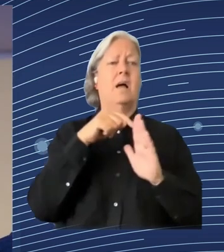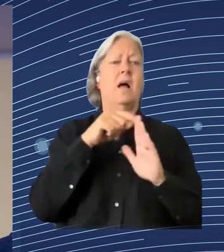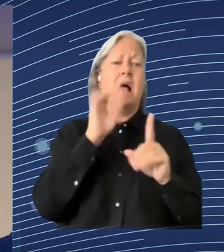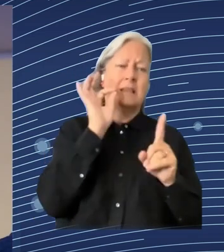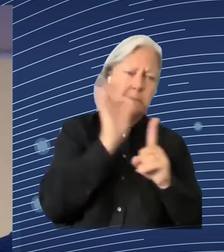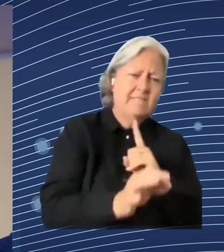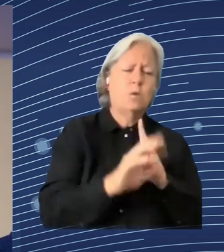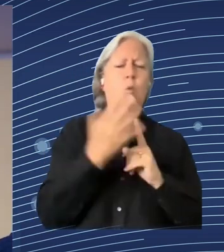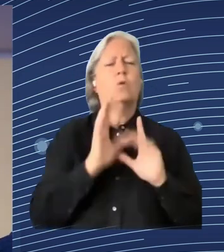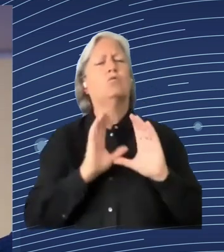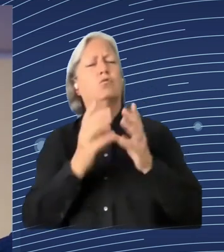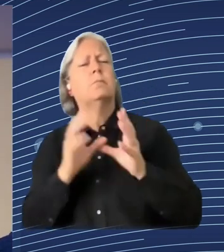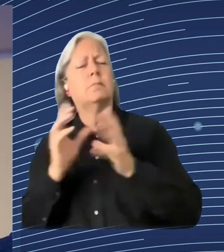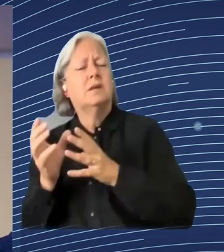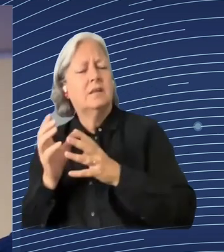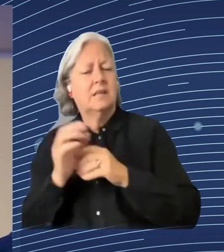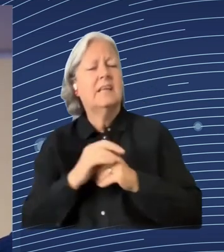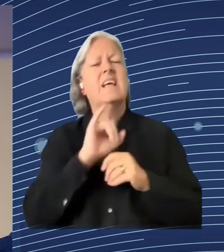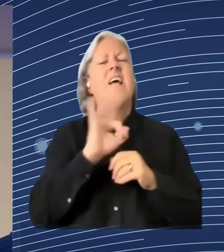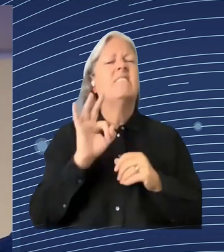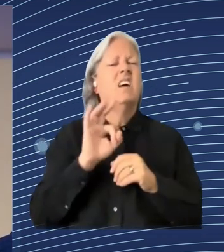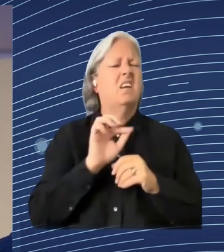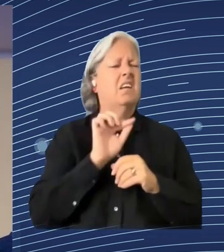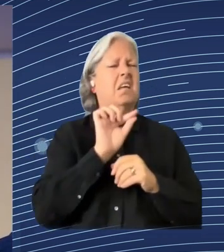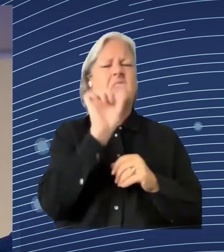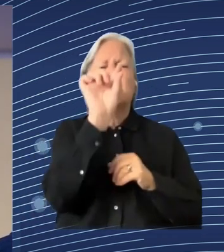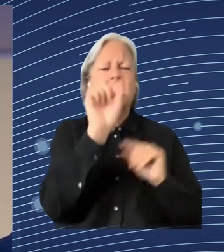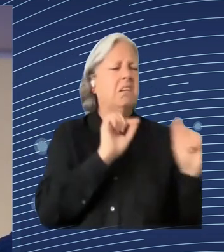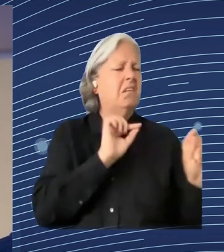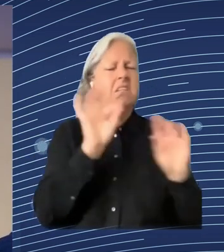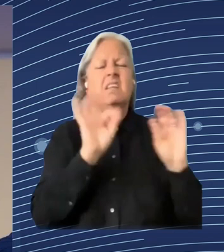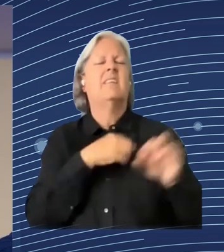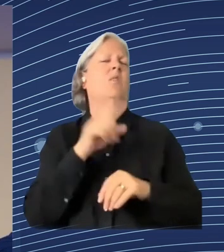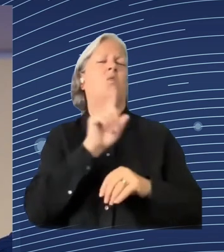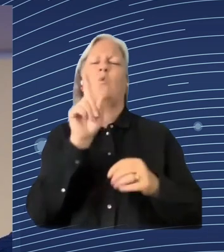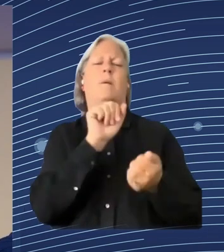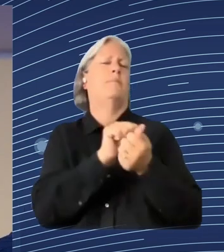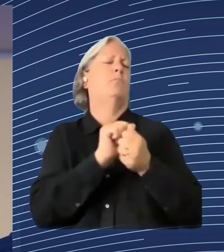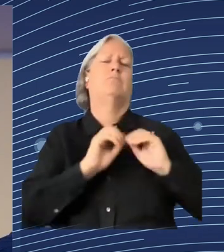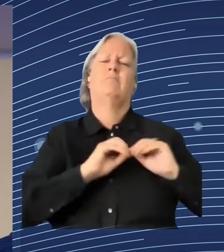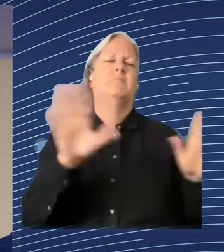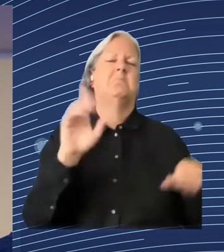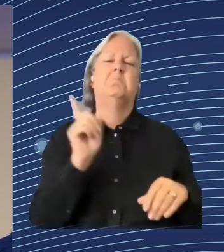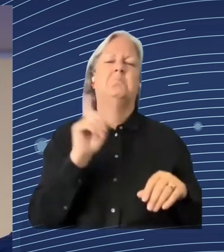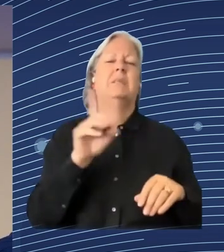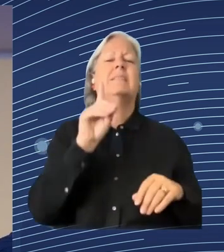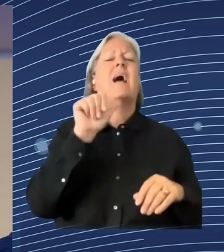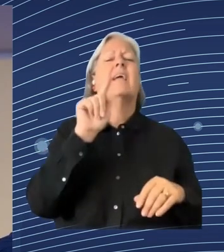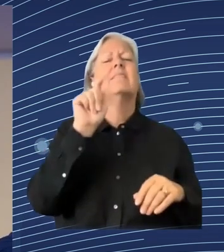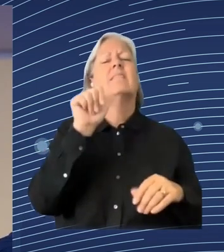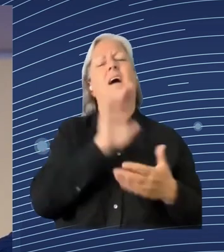obviously, if there is very few of some diagnosis, we did not publish it. It was immediately deleted from the data. The interesting